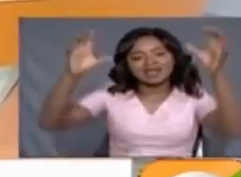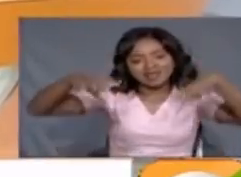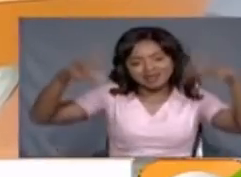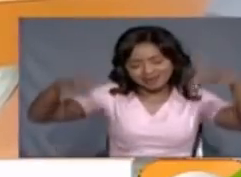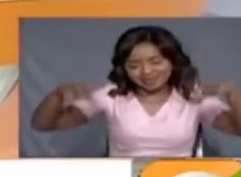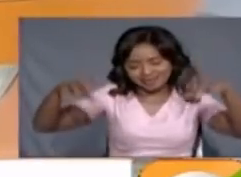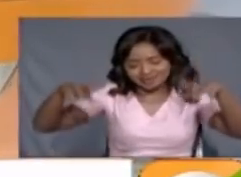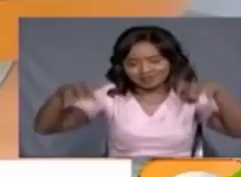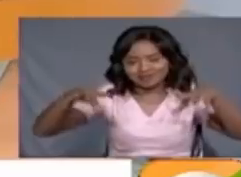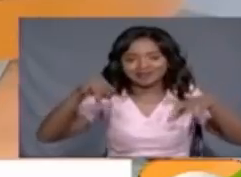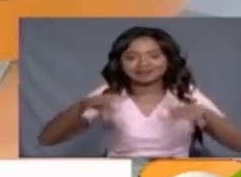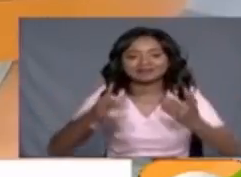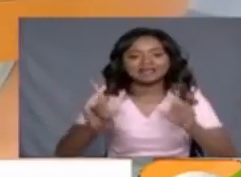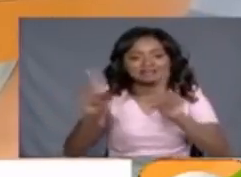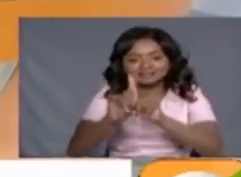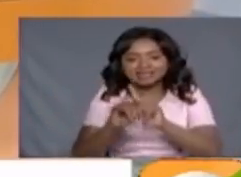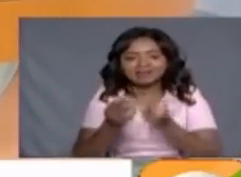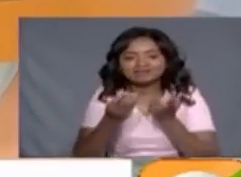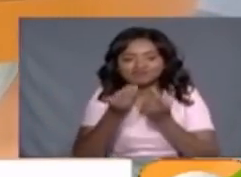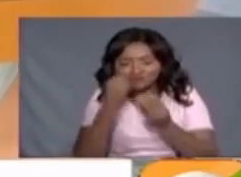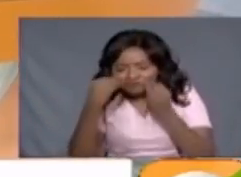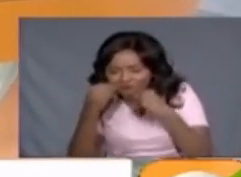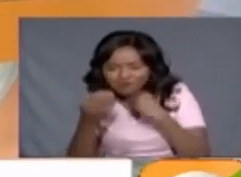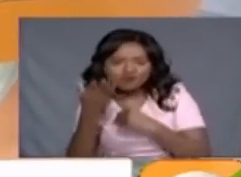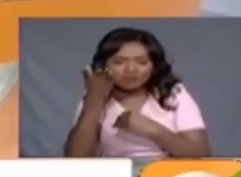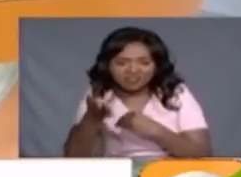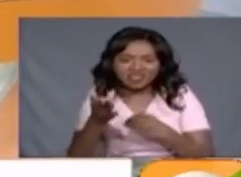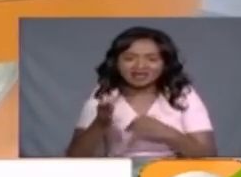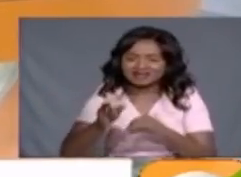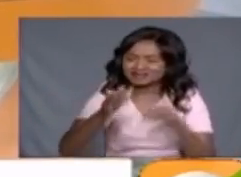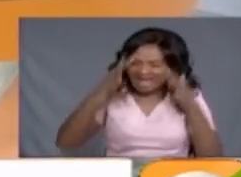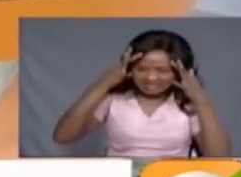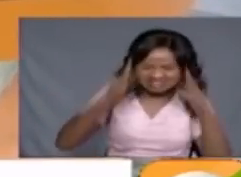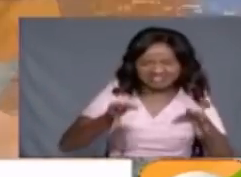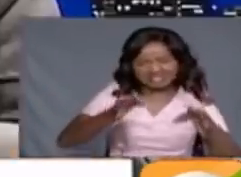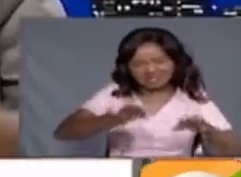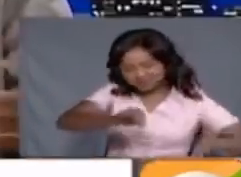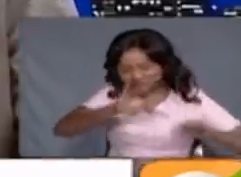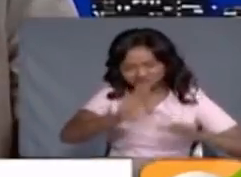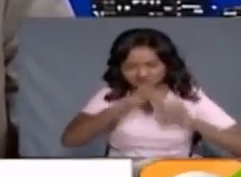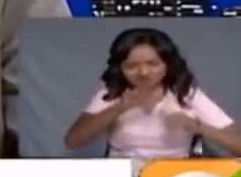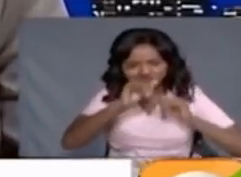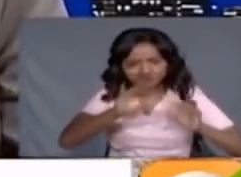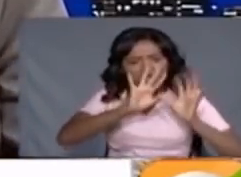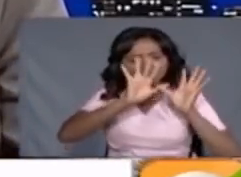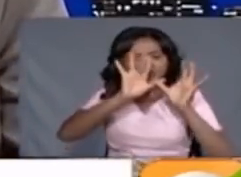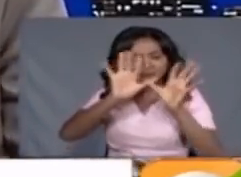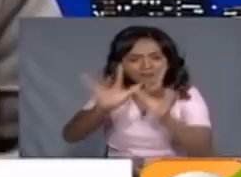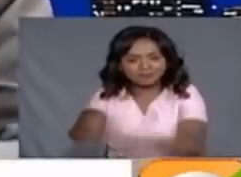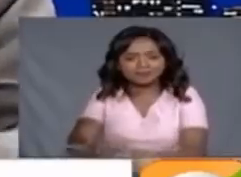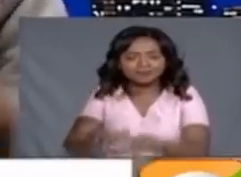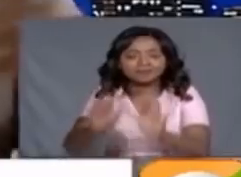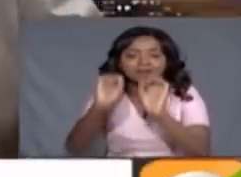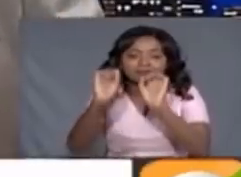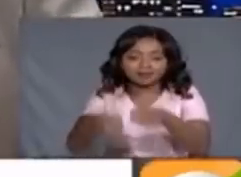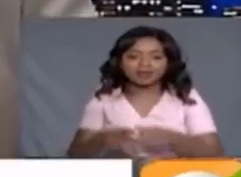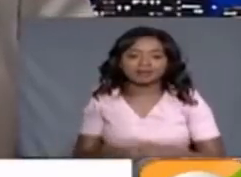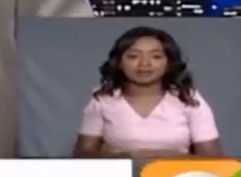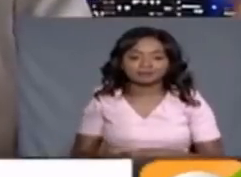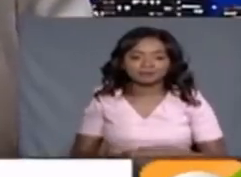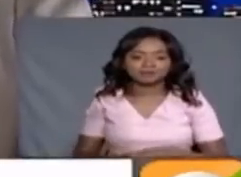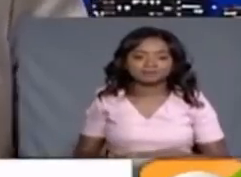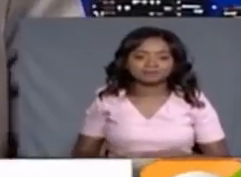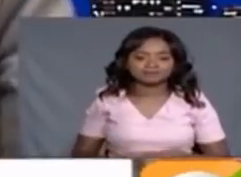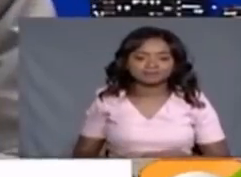rains, crops. At least that enabled them to have more than two generations so that they can